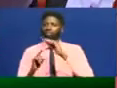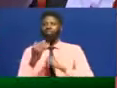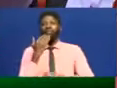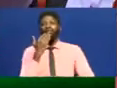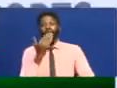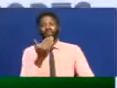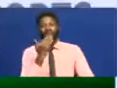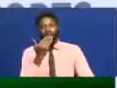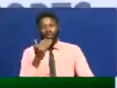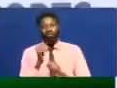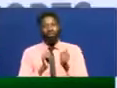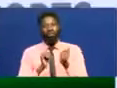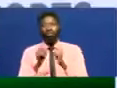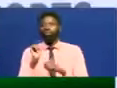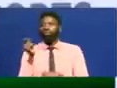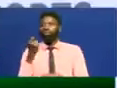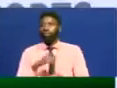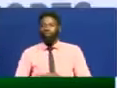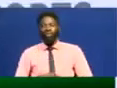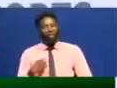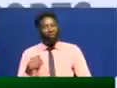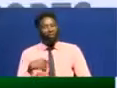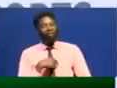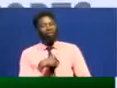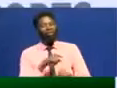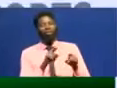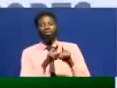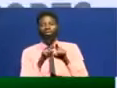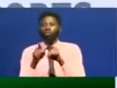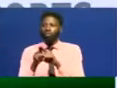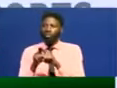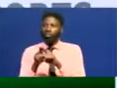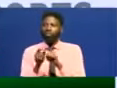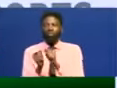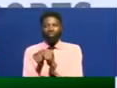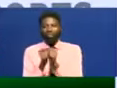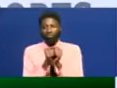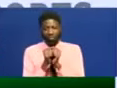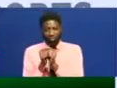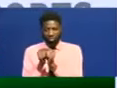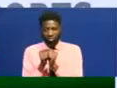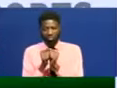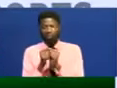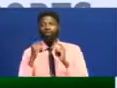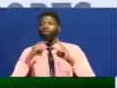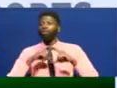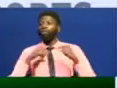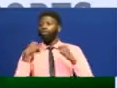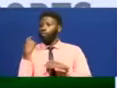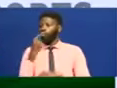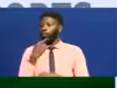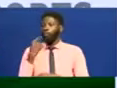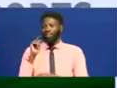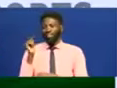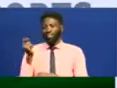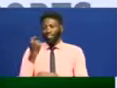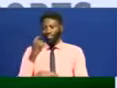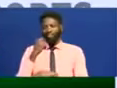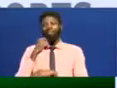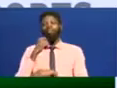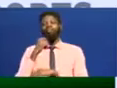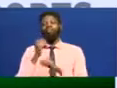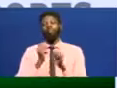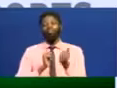sana, Sports Kenya. We are also hosted here by the Kenya Academy of Sports, led ably